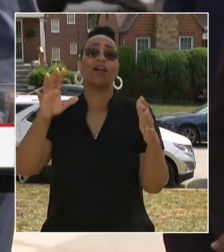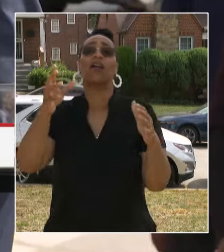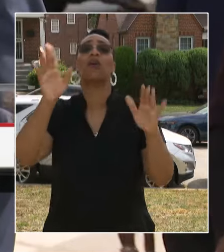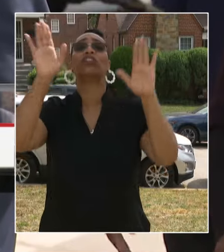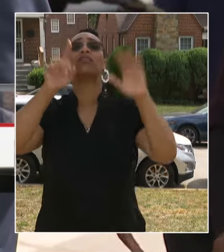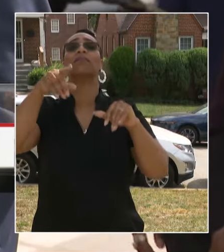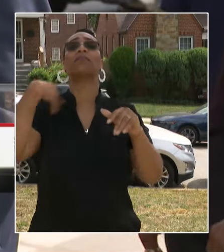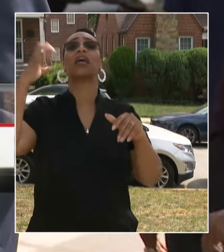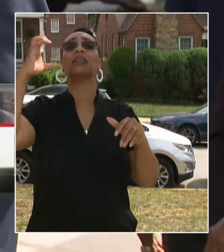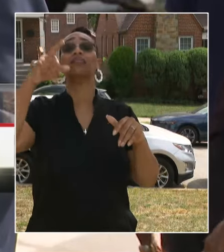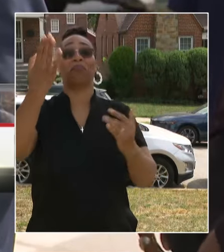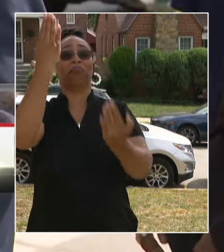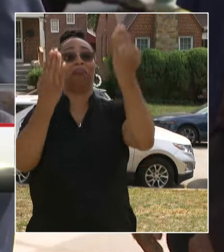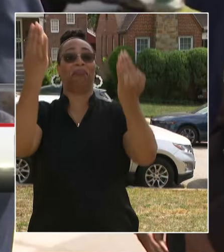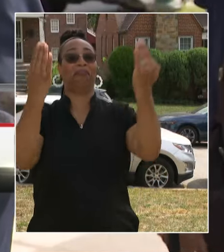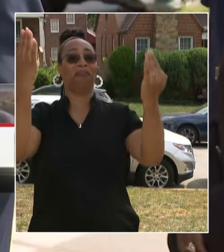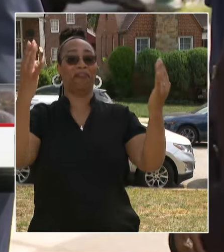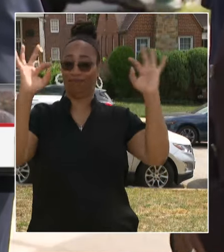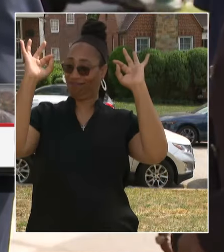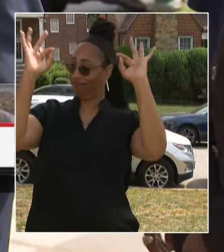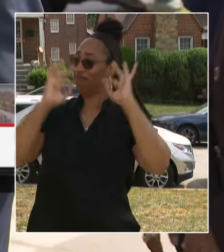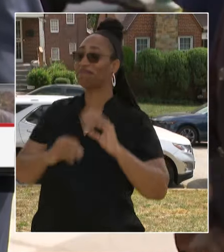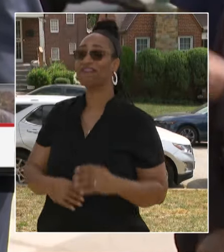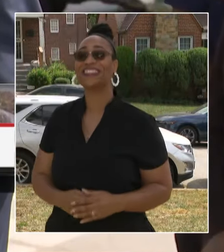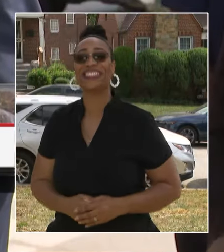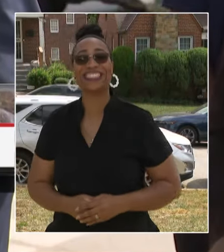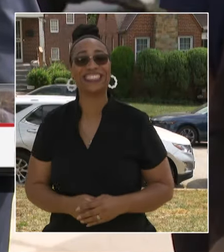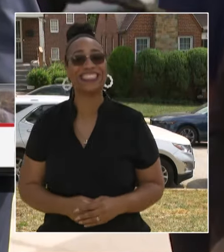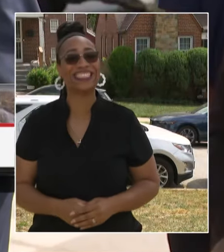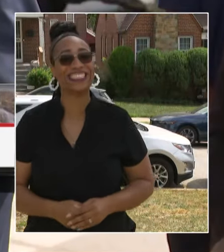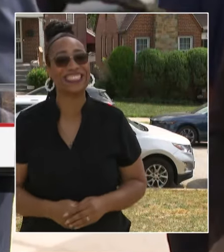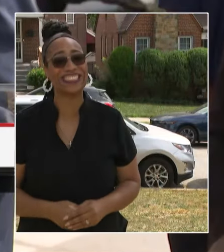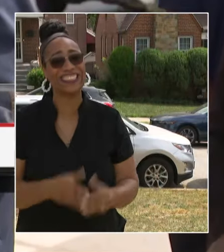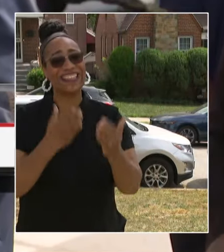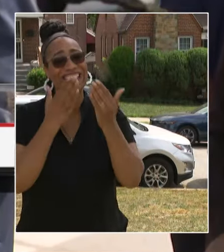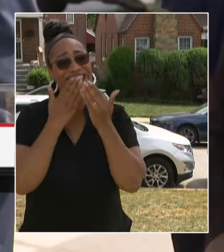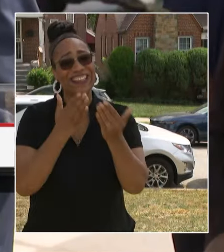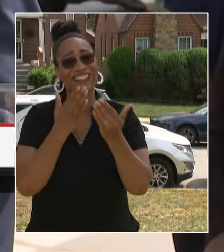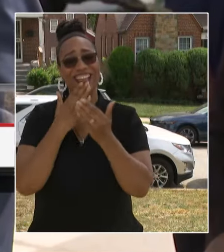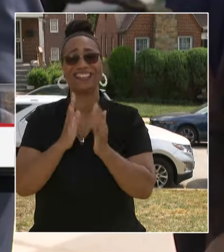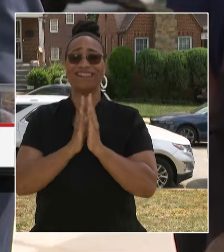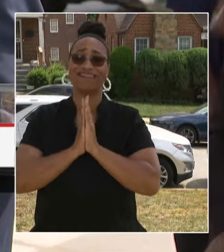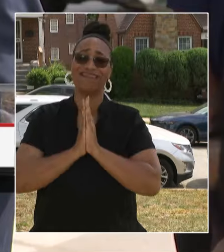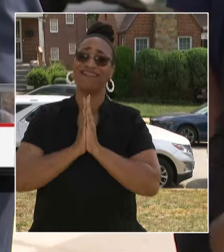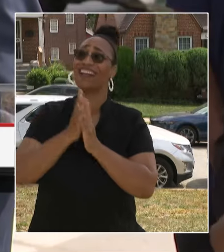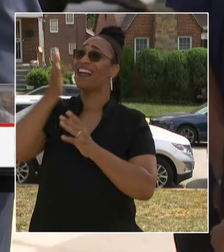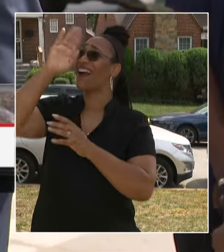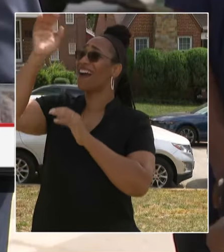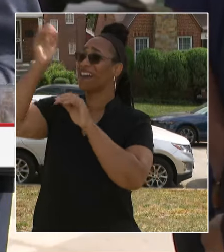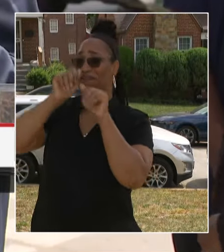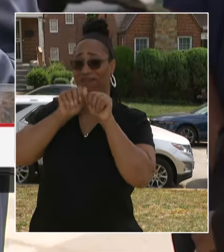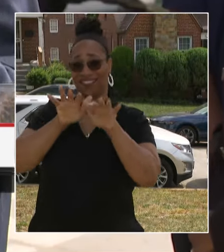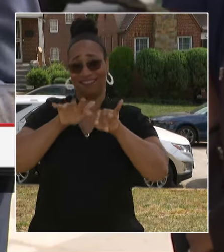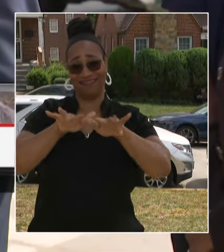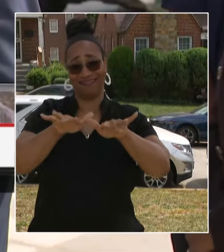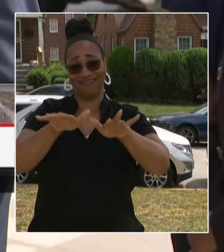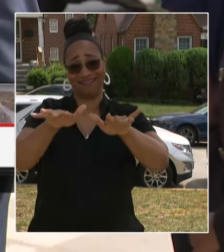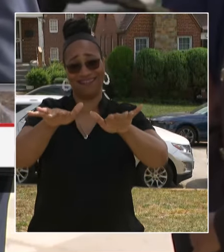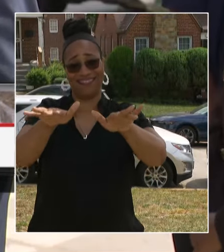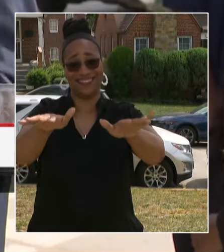there. Thank all of you all for coming out today, and I pray that God will bless you, and God will bless you as we go for this. And guess